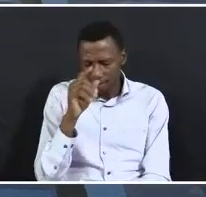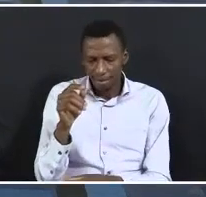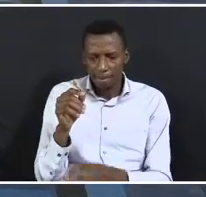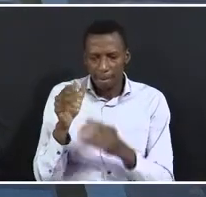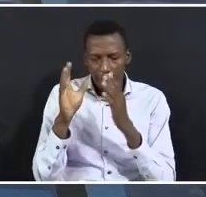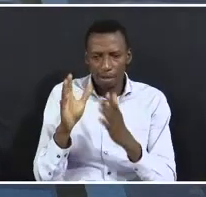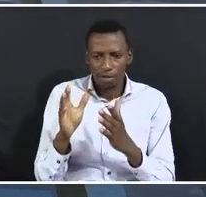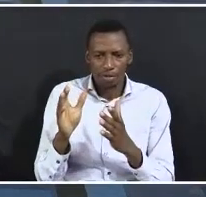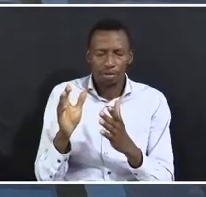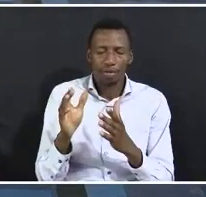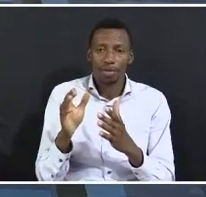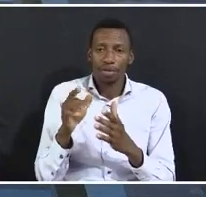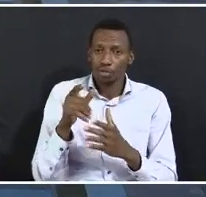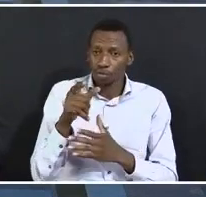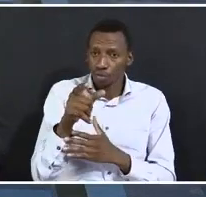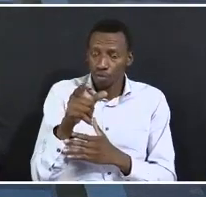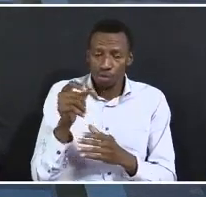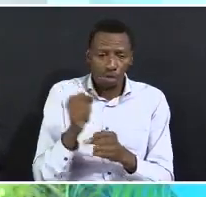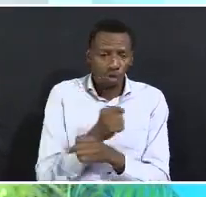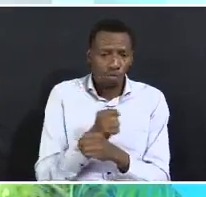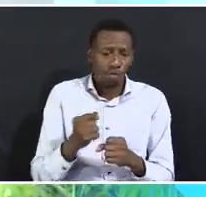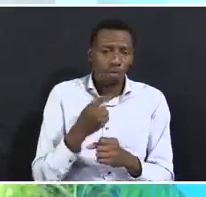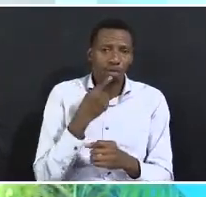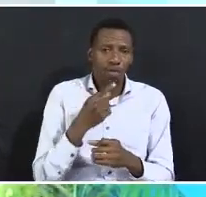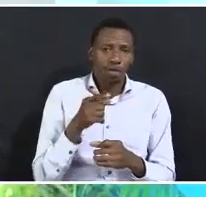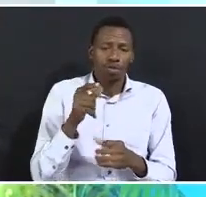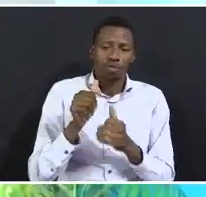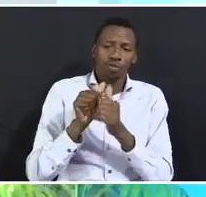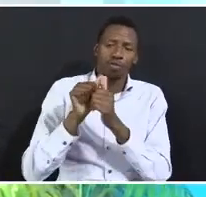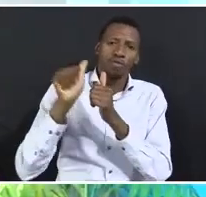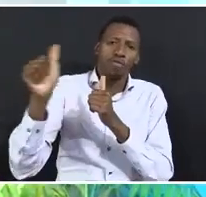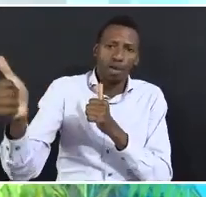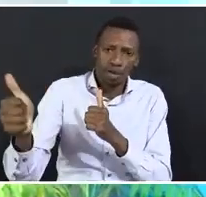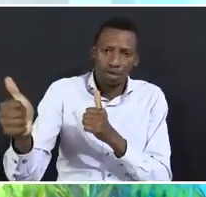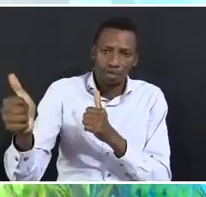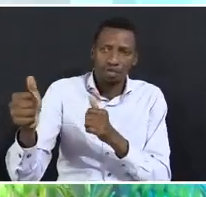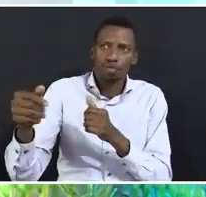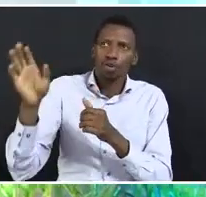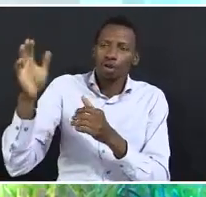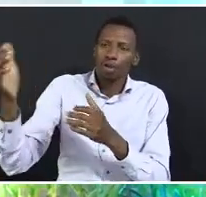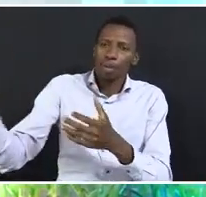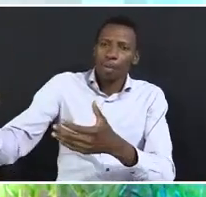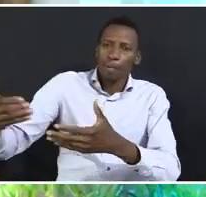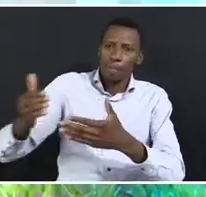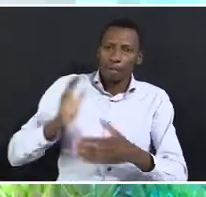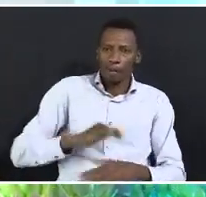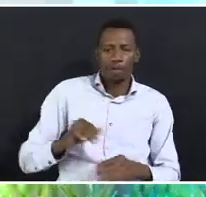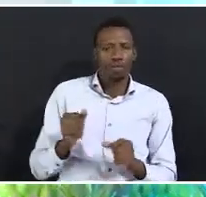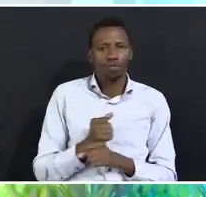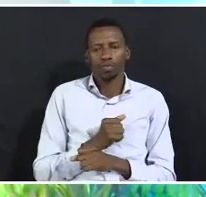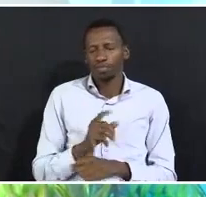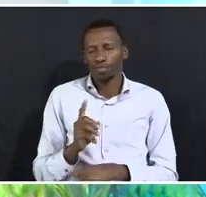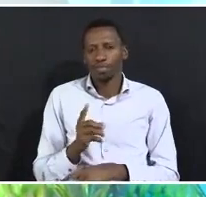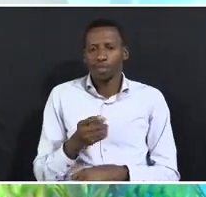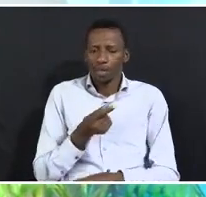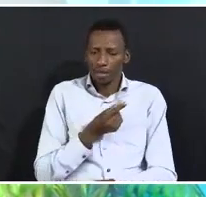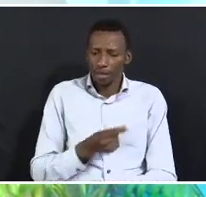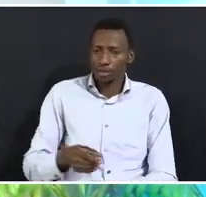That, my friend, you cannot say you have gone far away, that God cannot bring you back. The grace of God is sufficient.